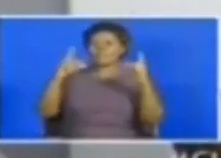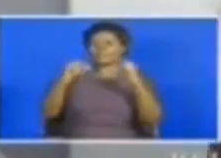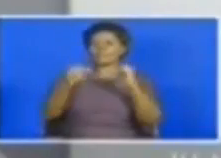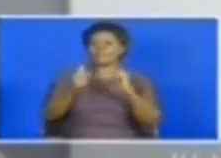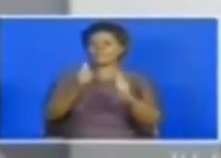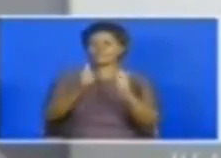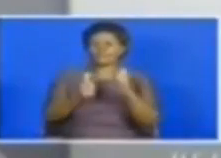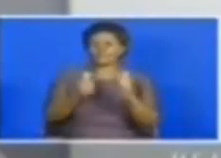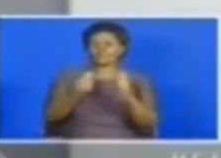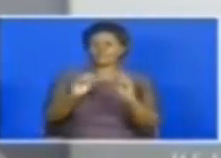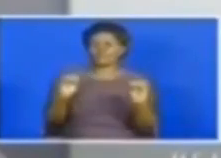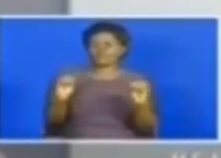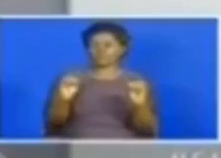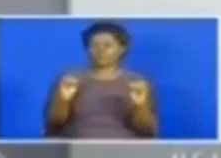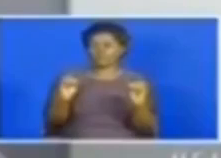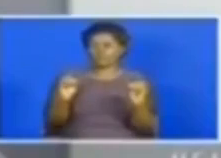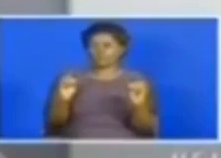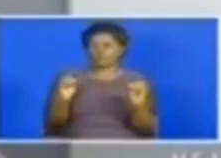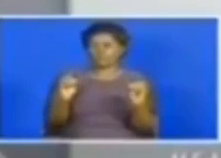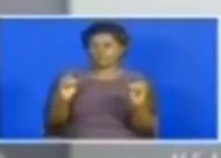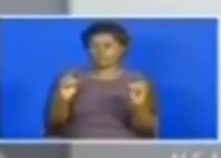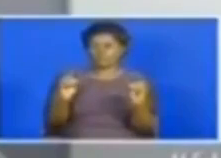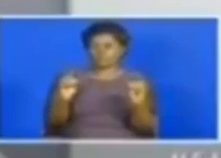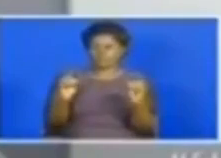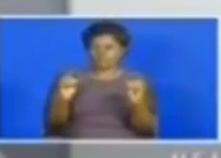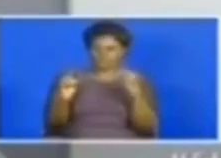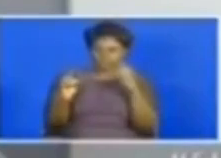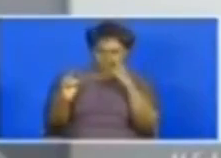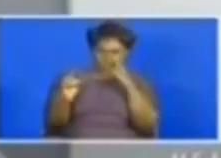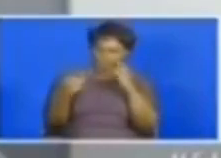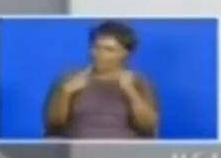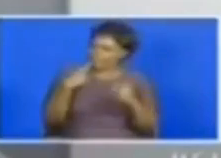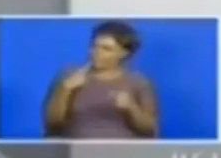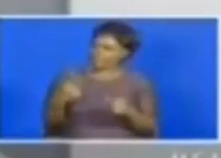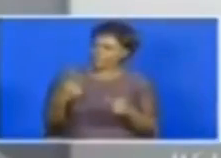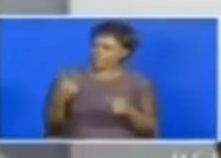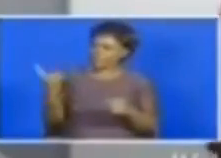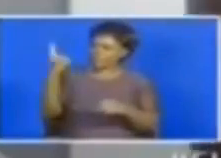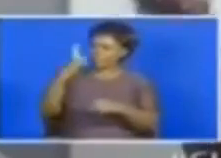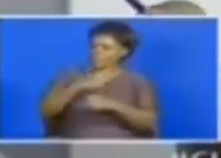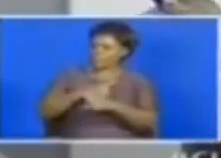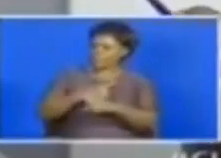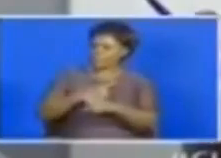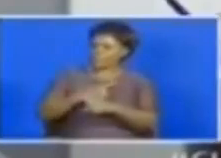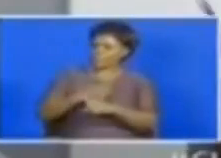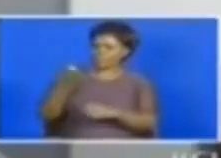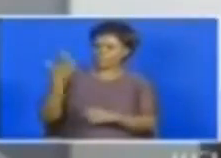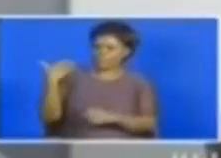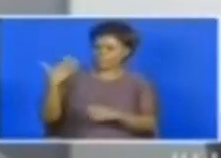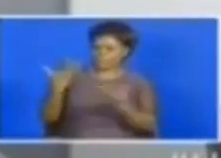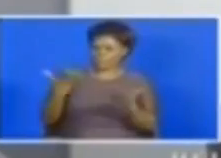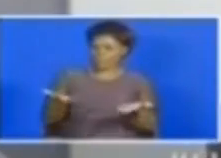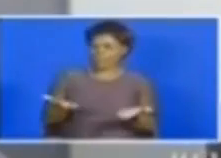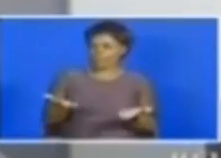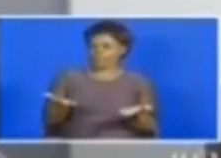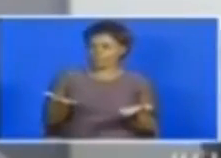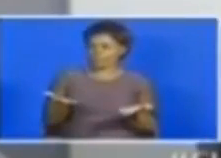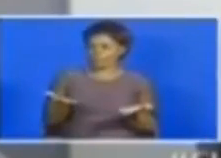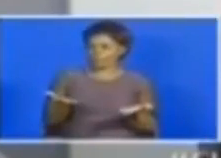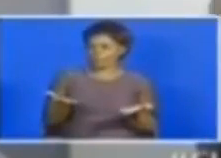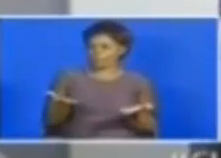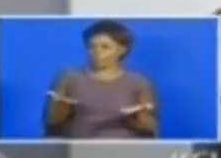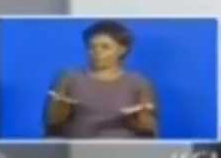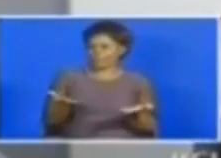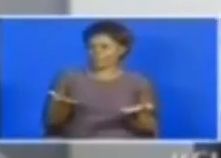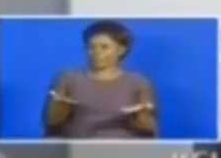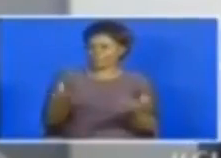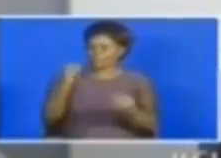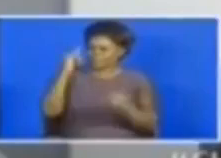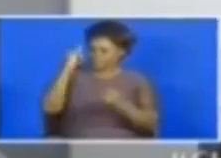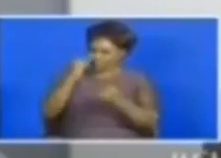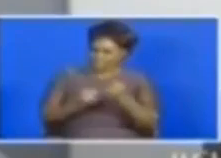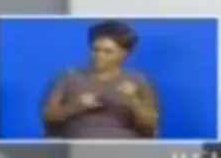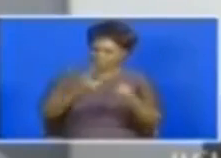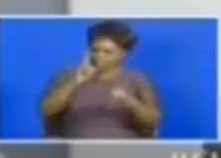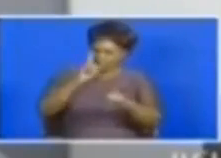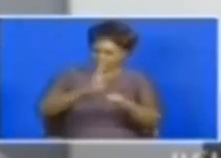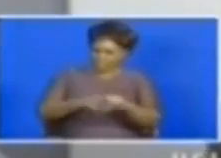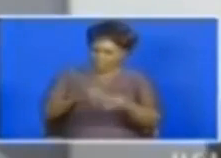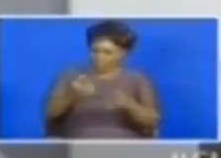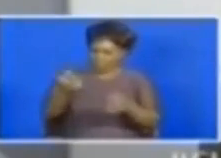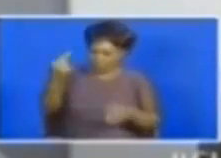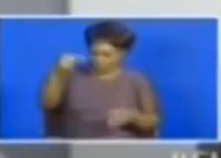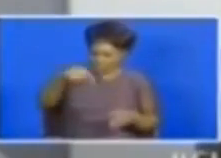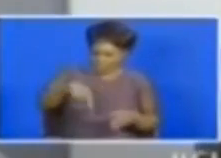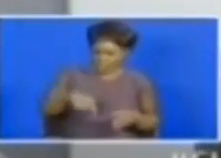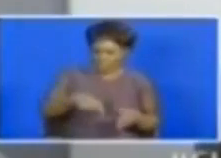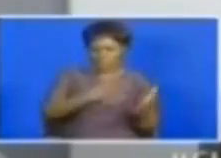speak to you again, because I spoke to you 100, I think, what, it was 100 days ago now, and here we are. Mm-hmm. In case this is the last time you are on